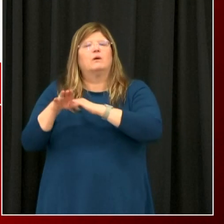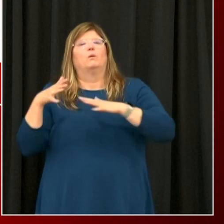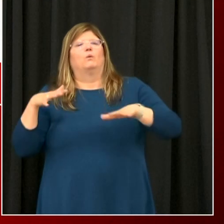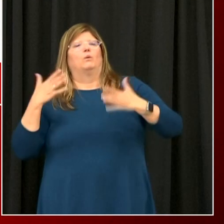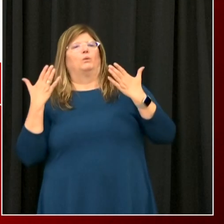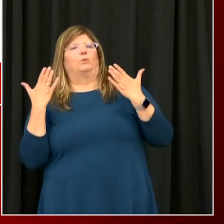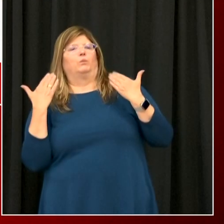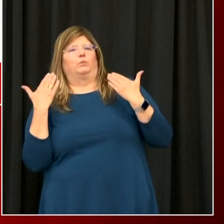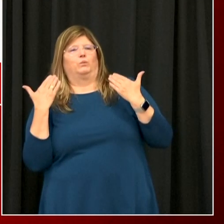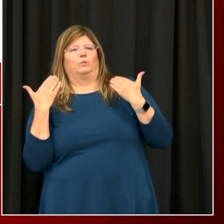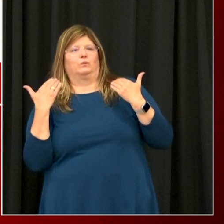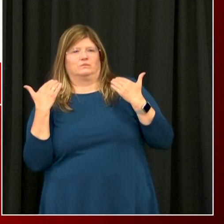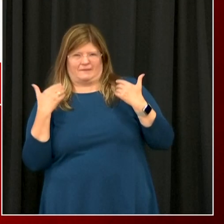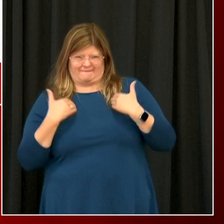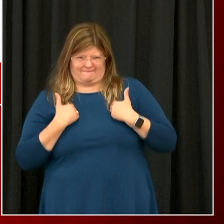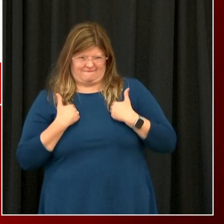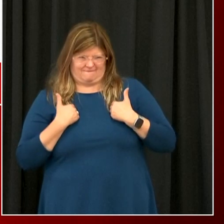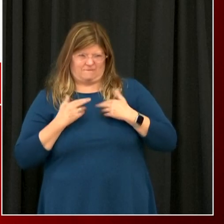and you can learn more at